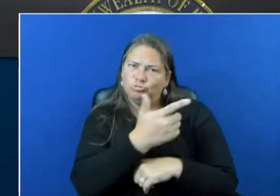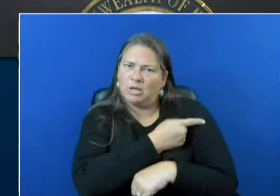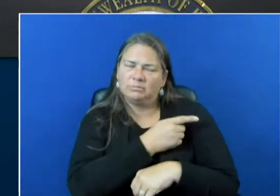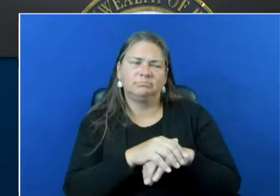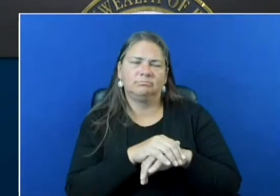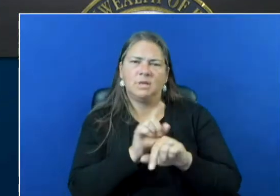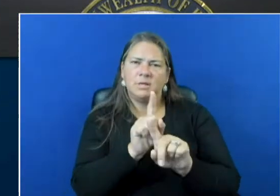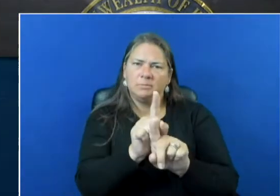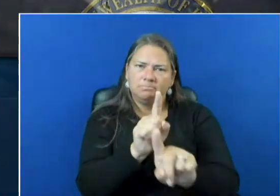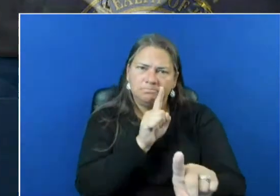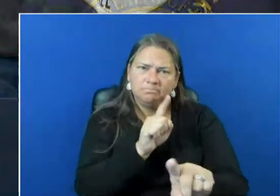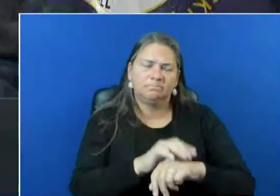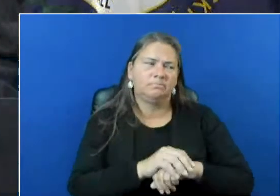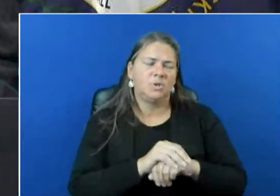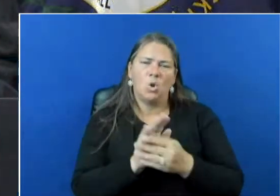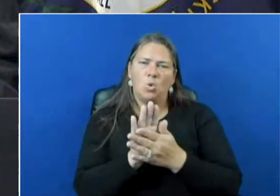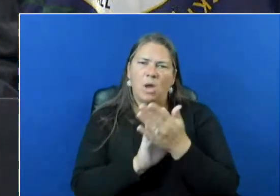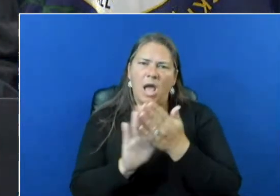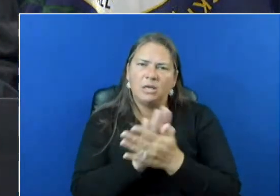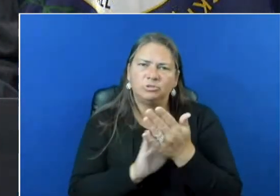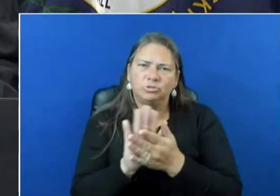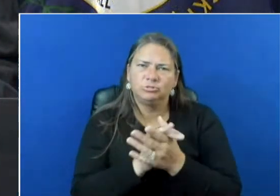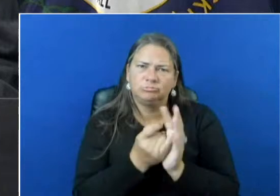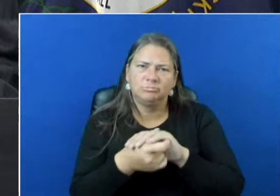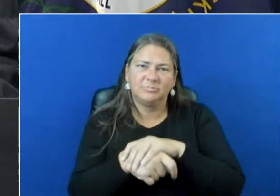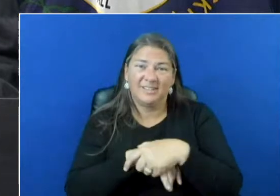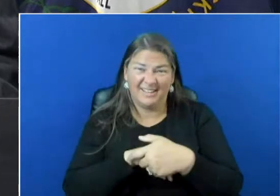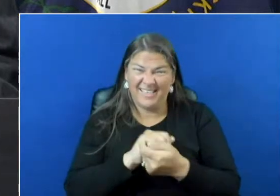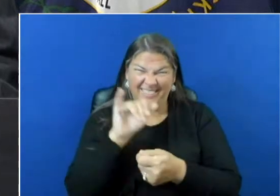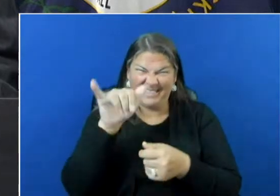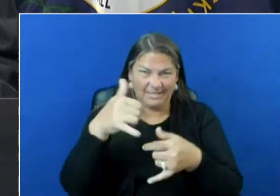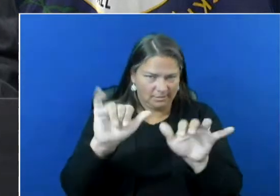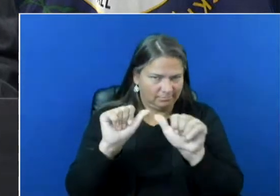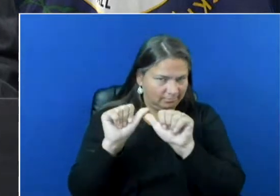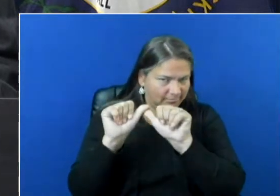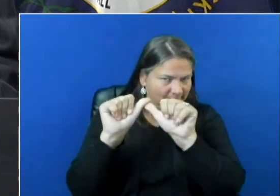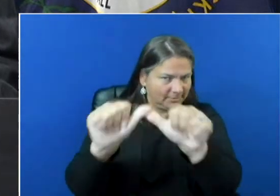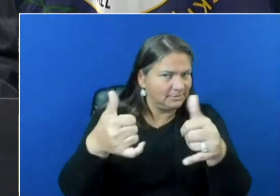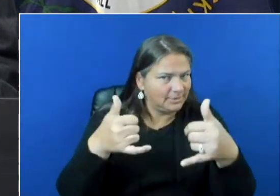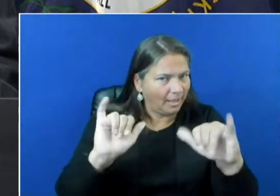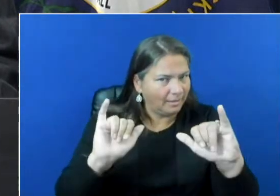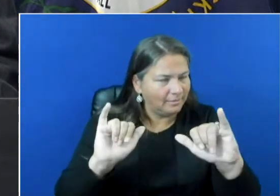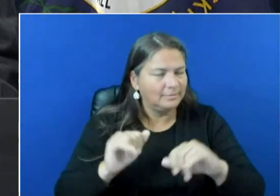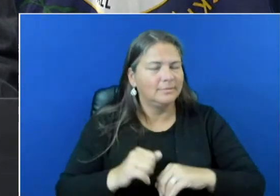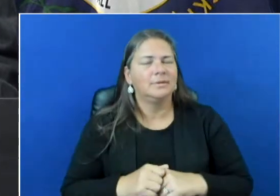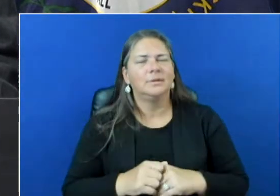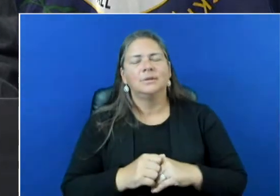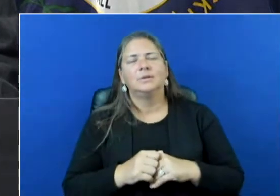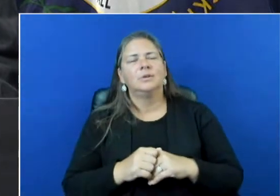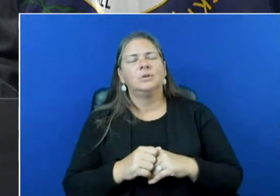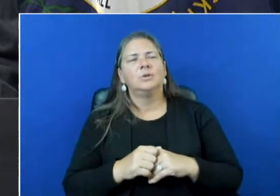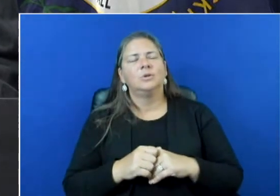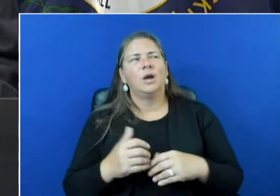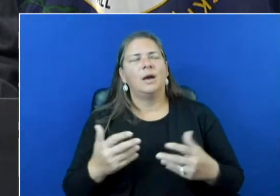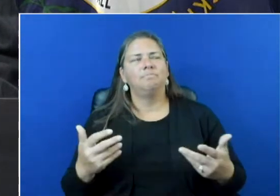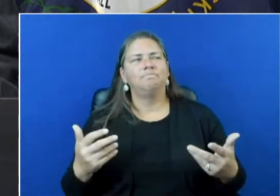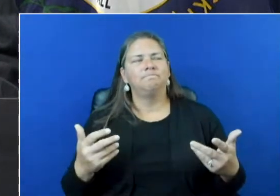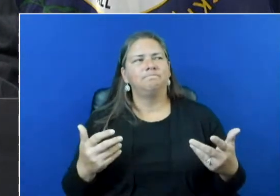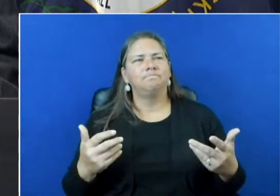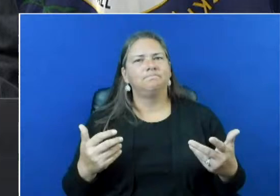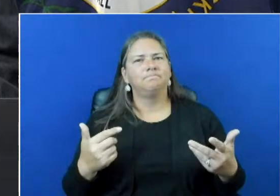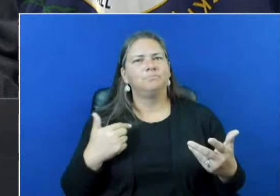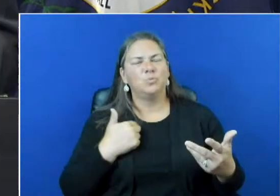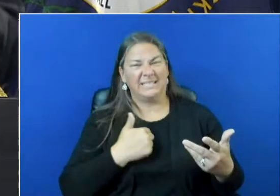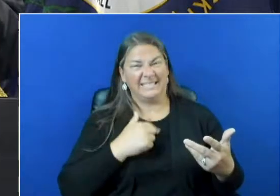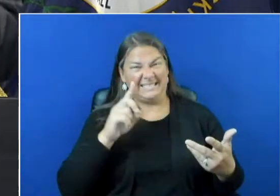hands. None of those things have gone away. We've just started to get a little slack in how we do